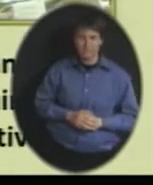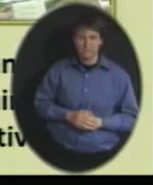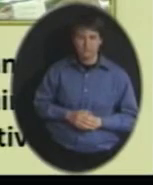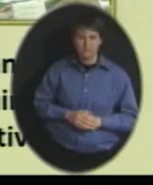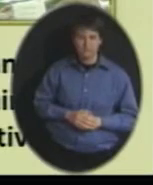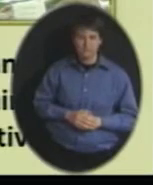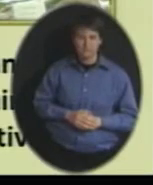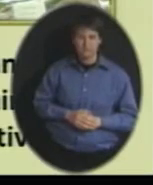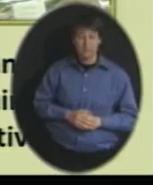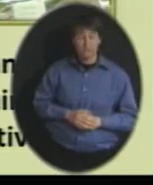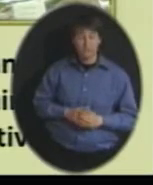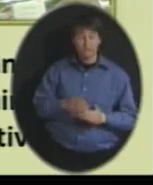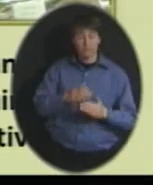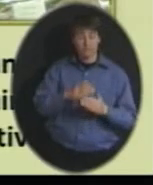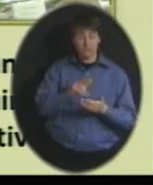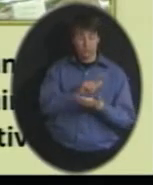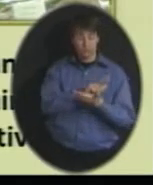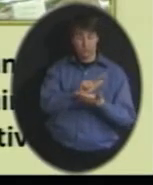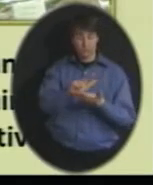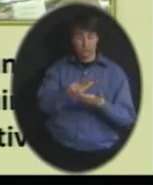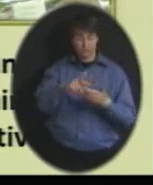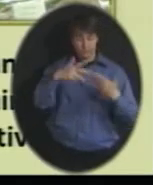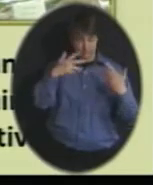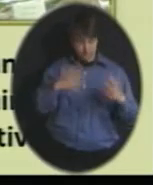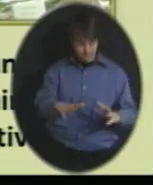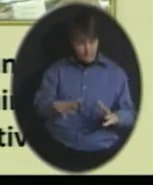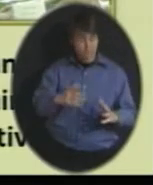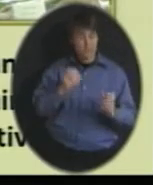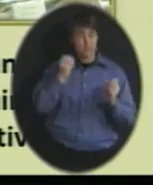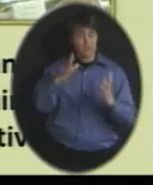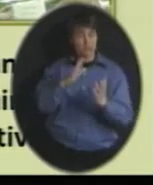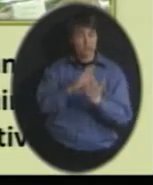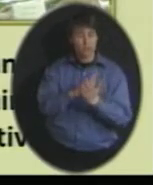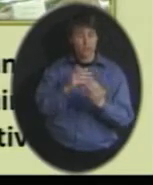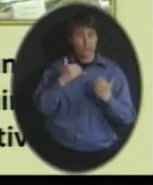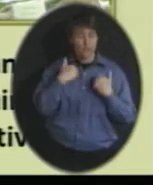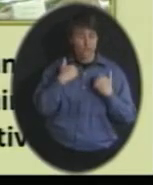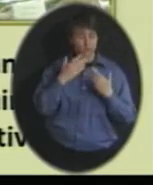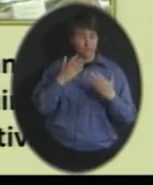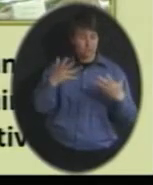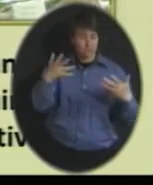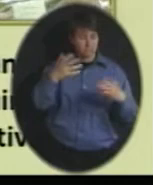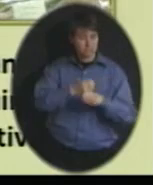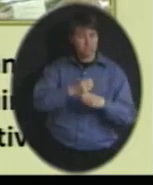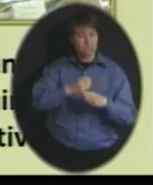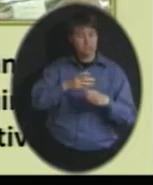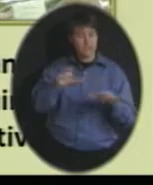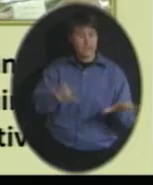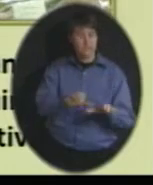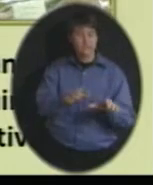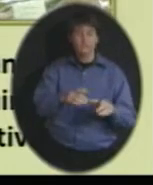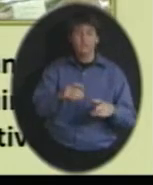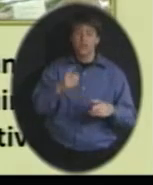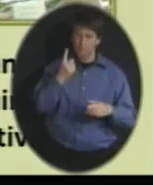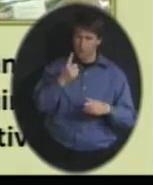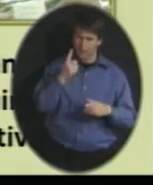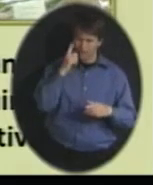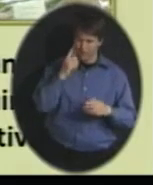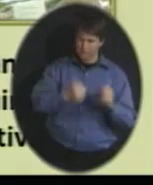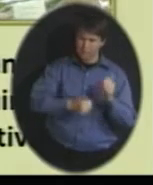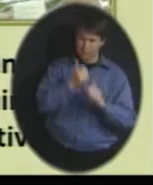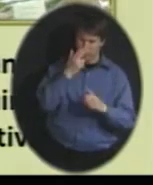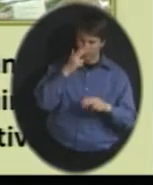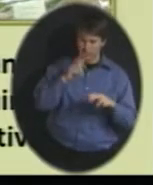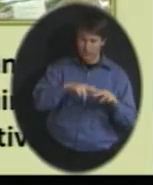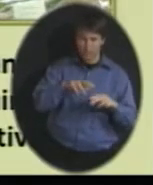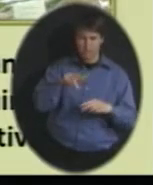And at the end of the 3 weeks, many of the schools had culminating activities, and one of the ones that we thought was the most fun